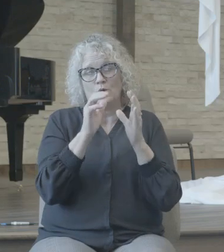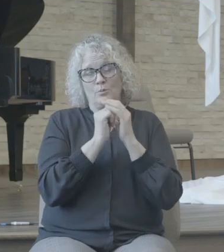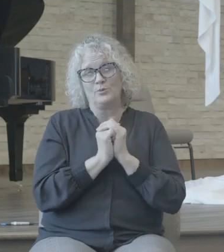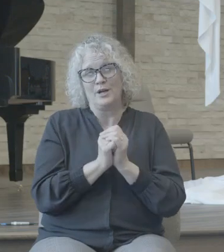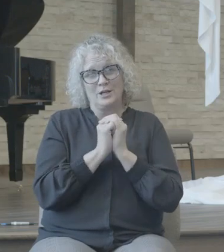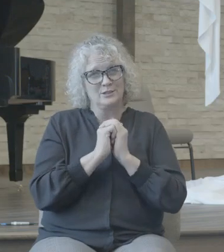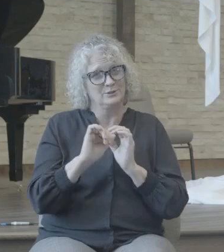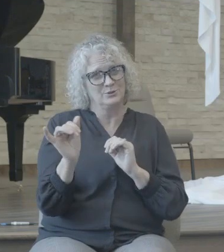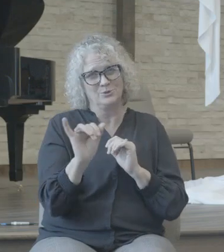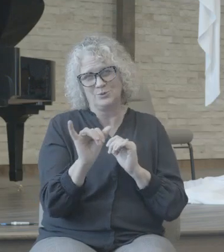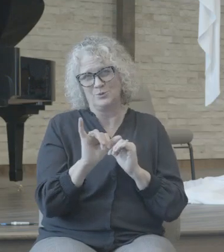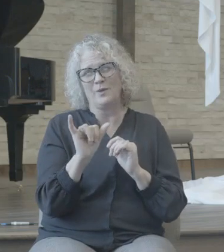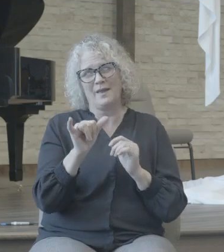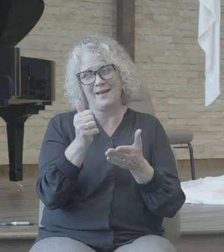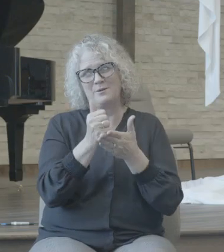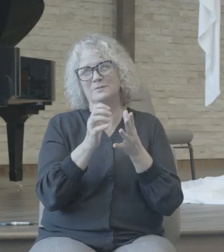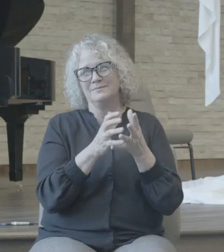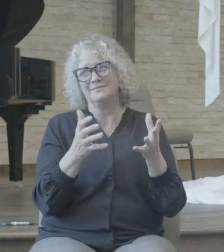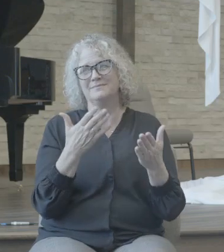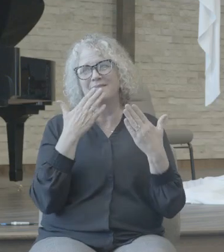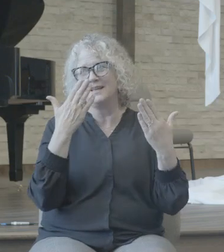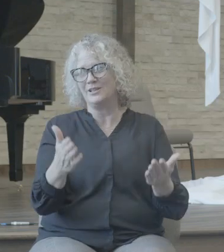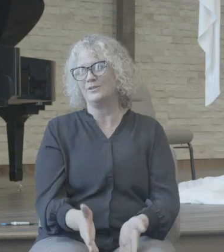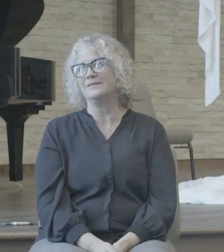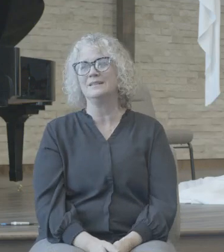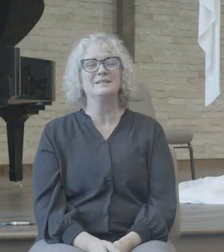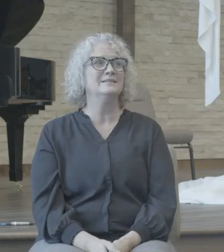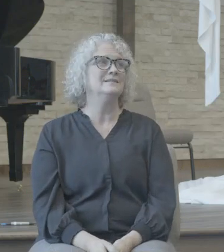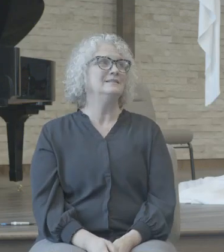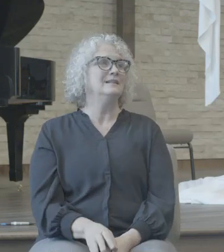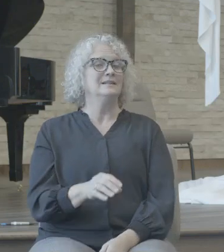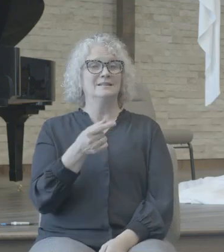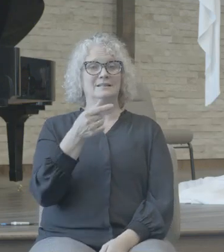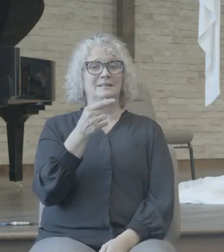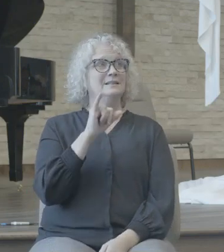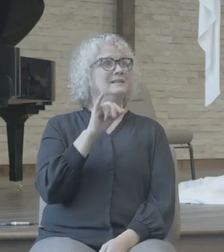be helpful as well. Thank you. So that's